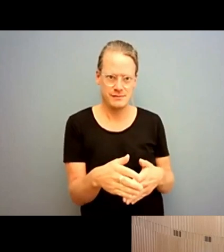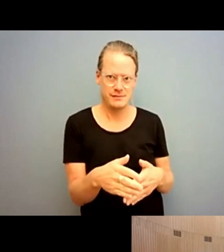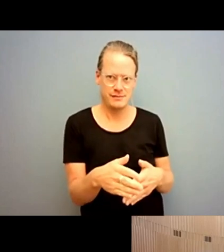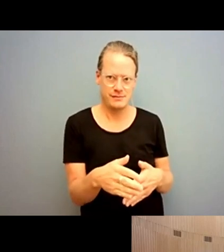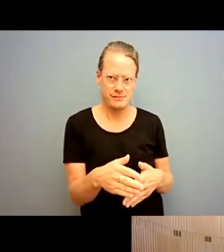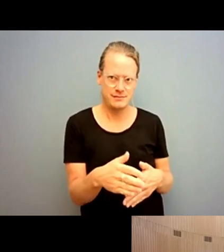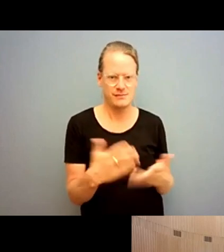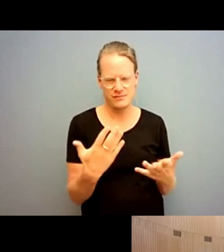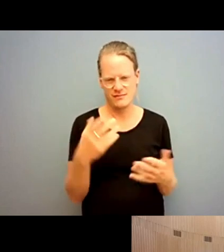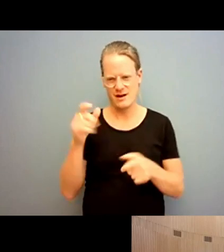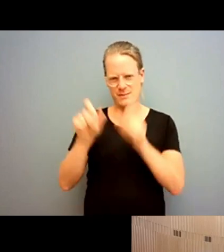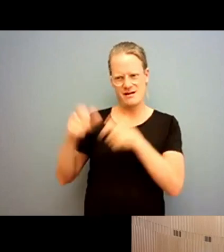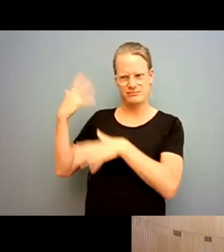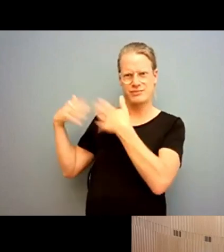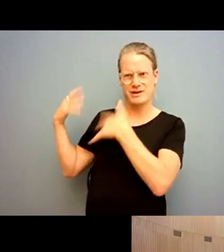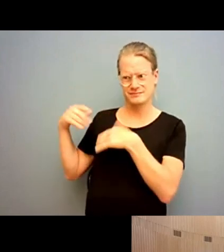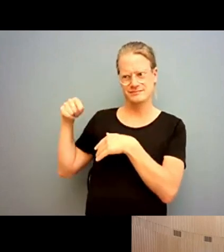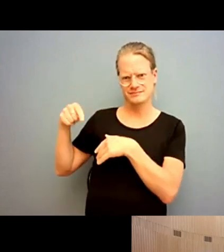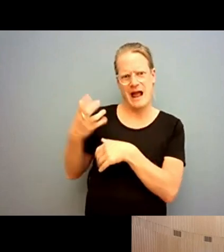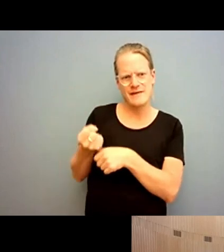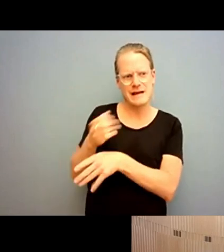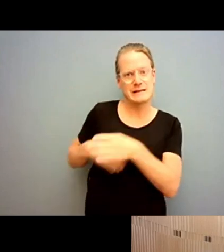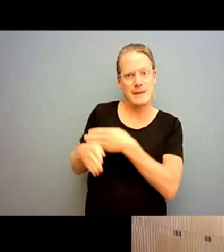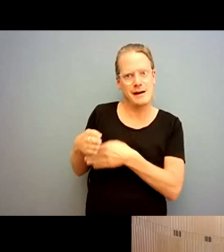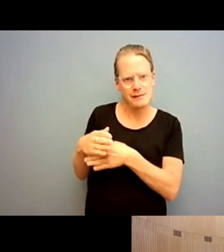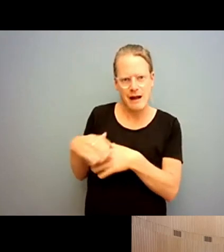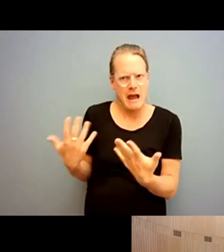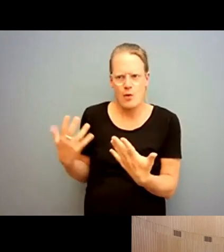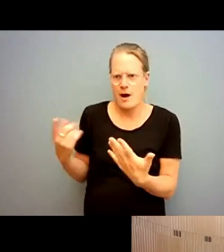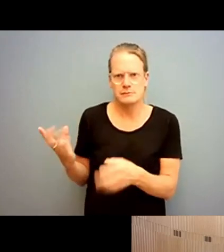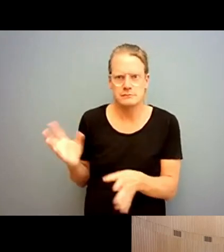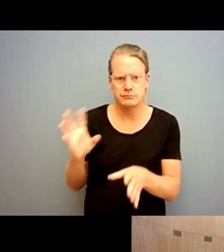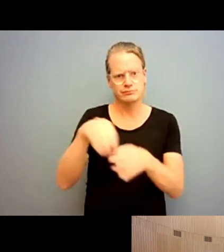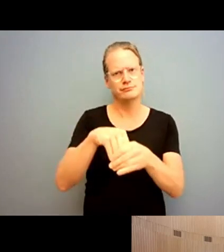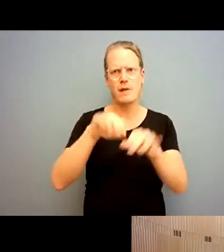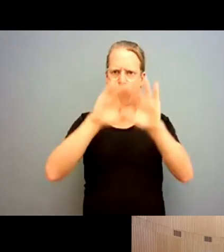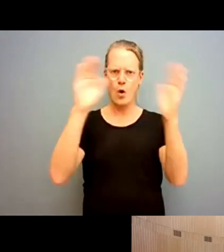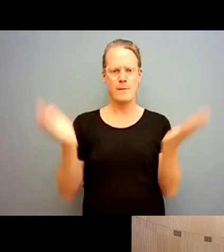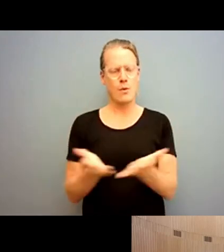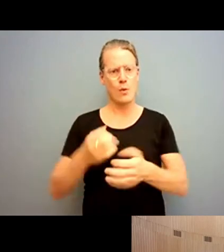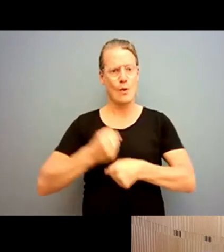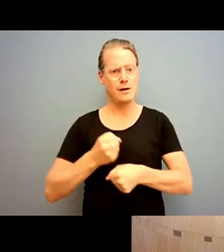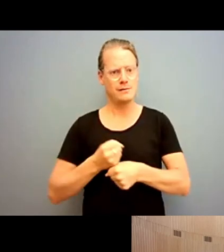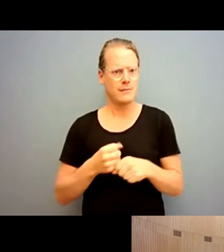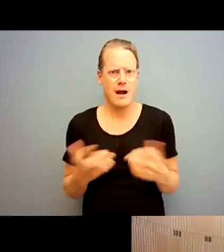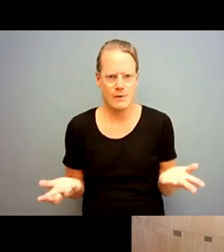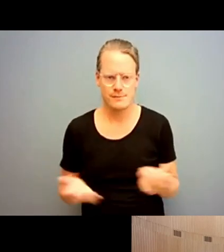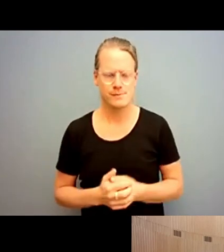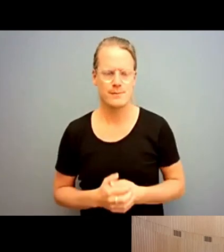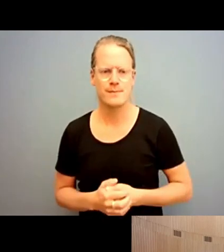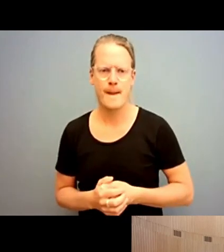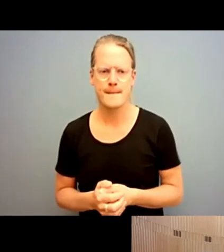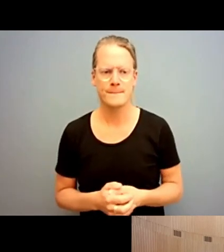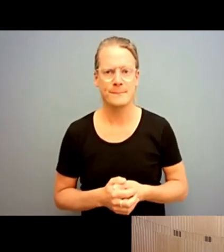Well, what I can say is when we open a project, like we will open a project on the rights of